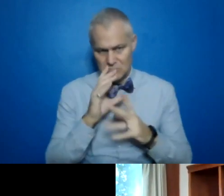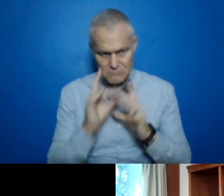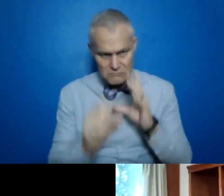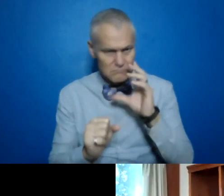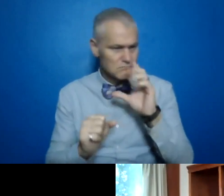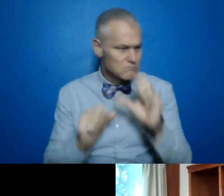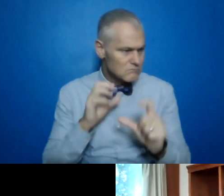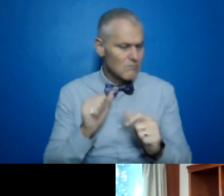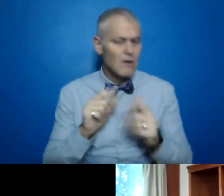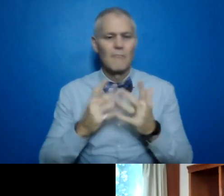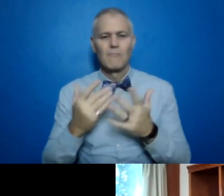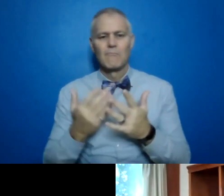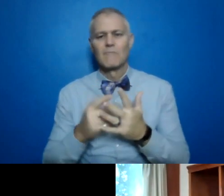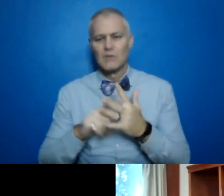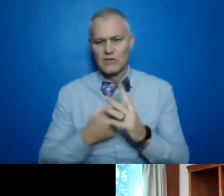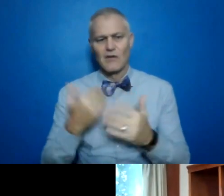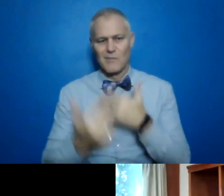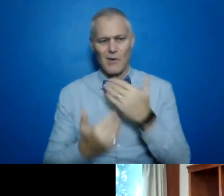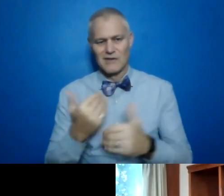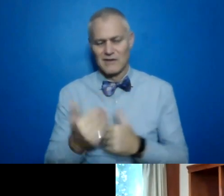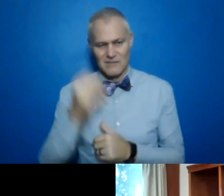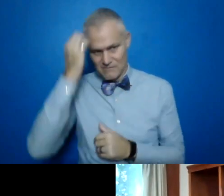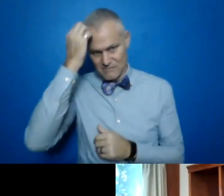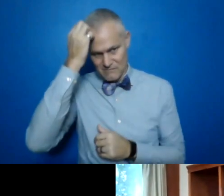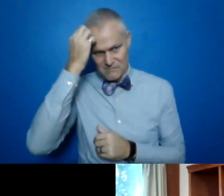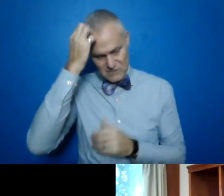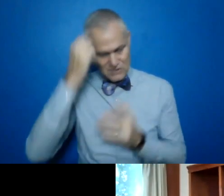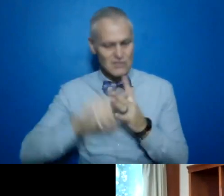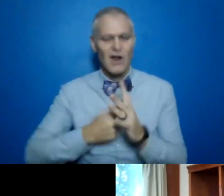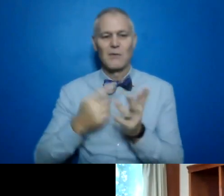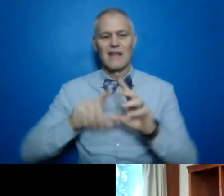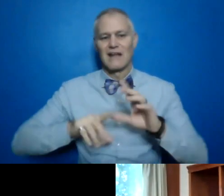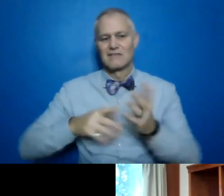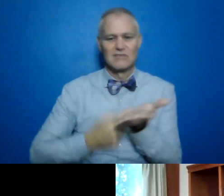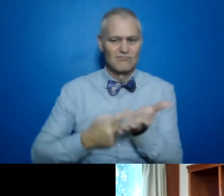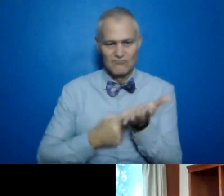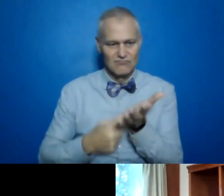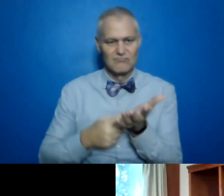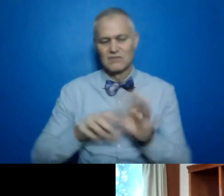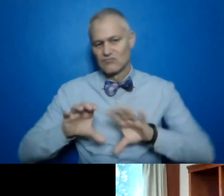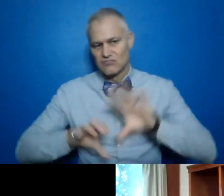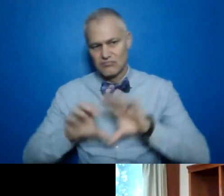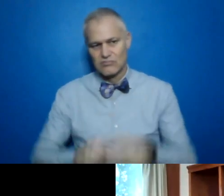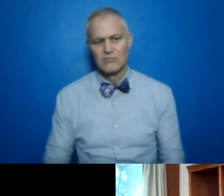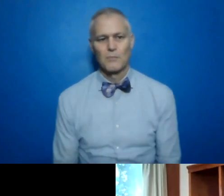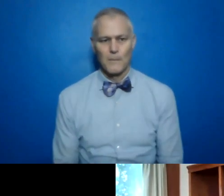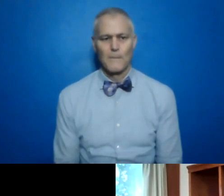this process. Process. At first, Yes. starting with the conversations to develop this narrative. Okay. Right, right.